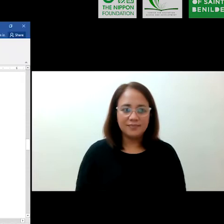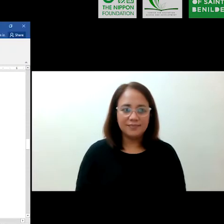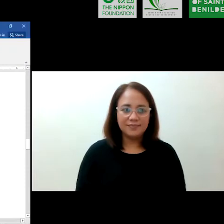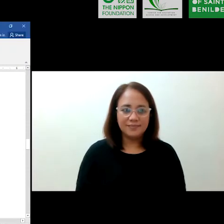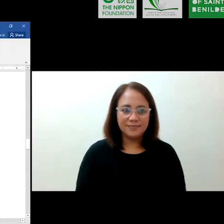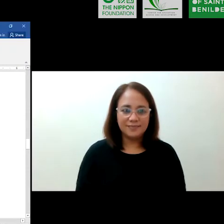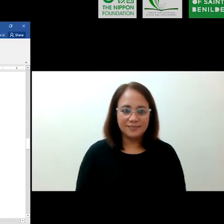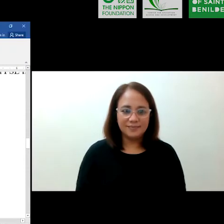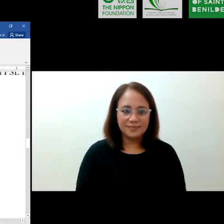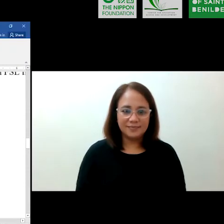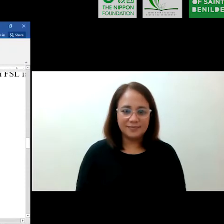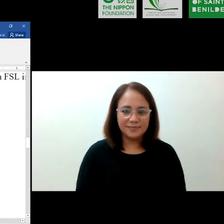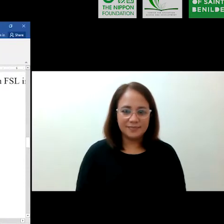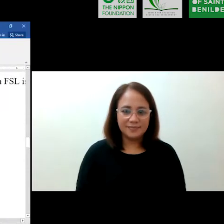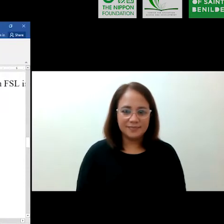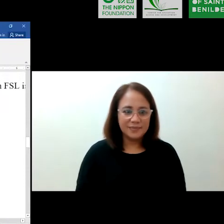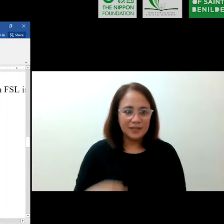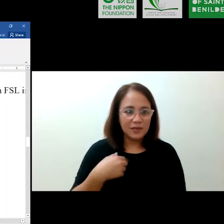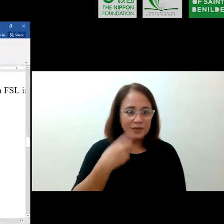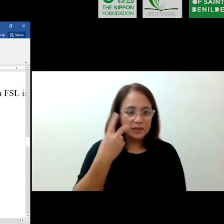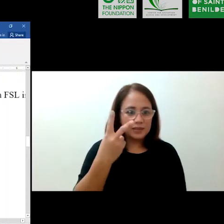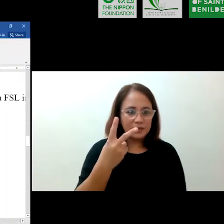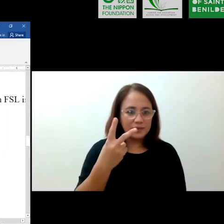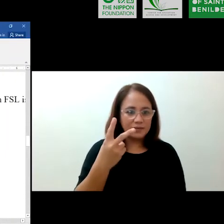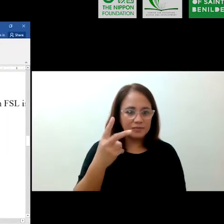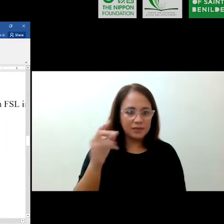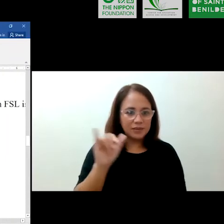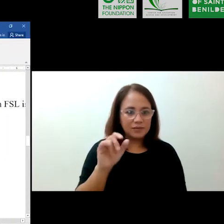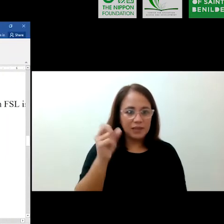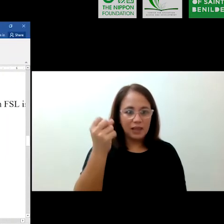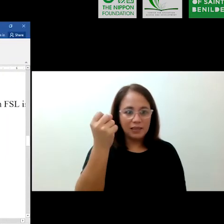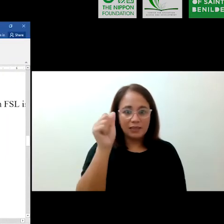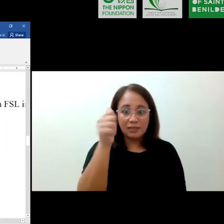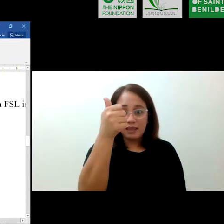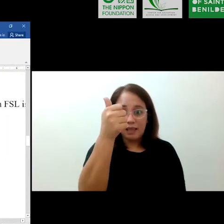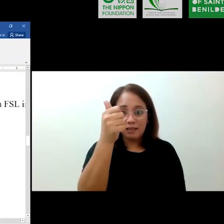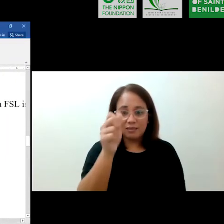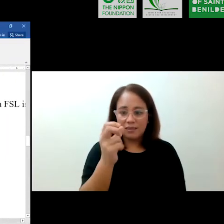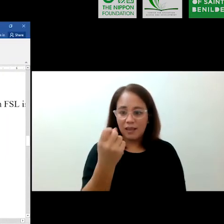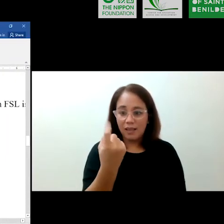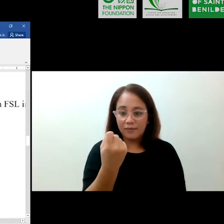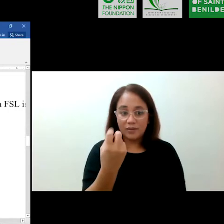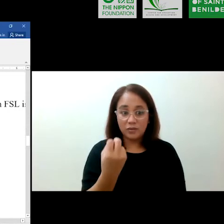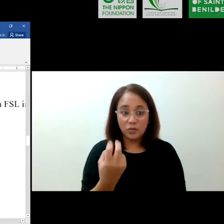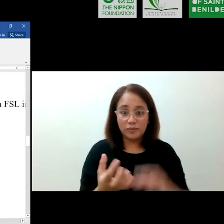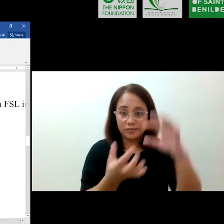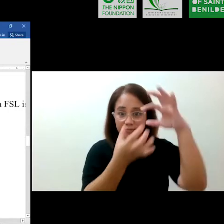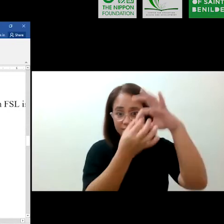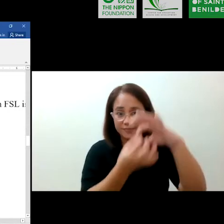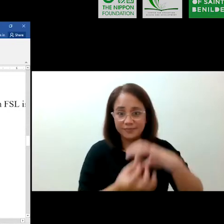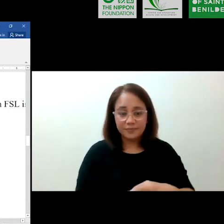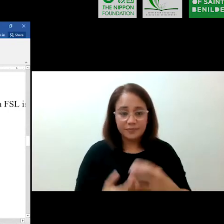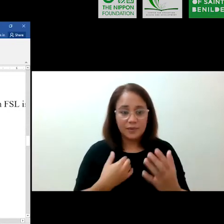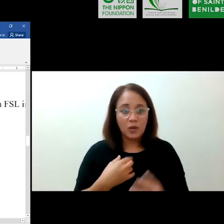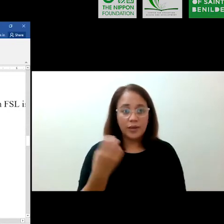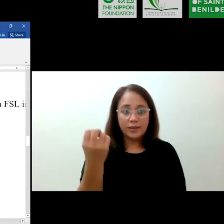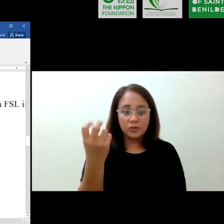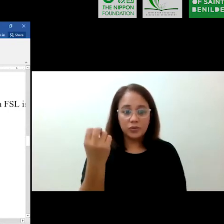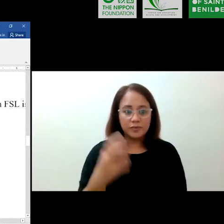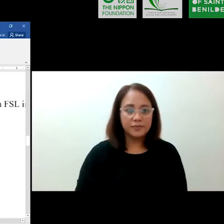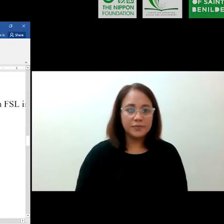If I can get 10, 11, and 12 up at the same time. Okay, so anyway, number 12, in